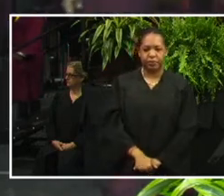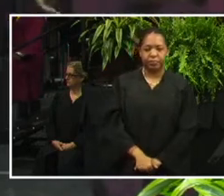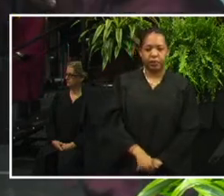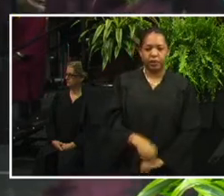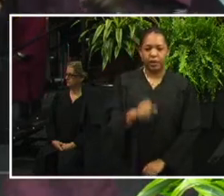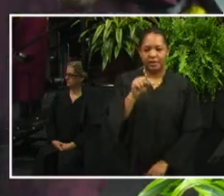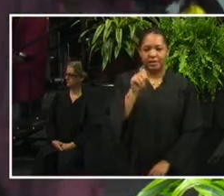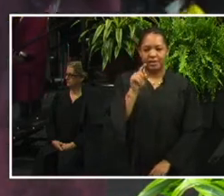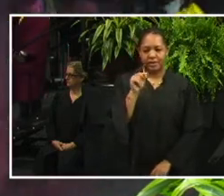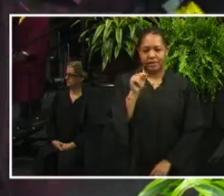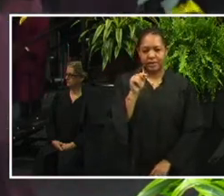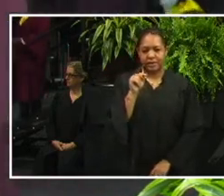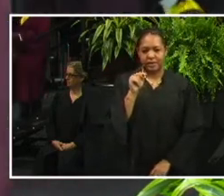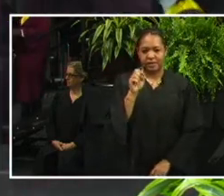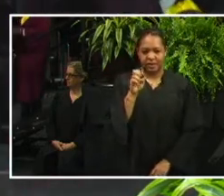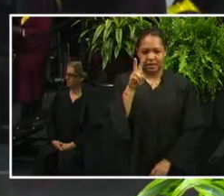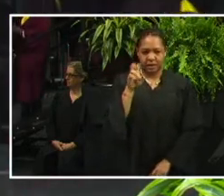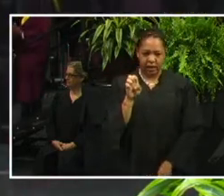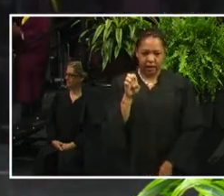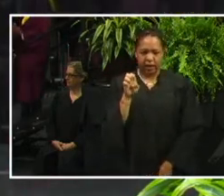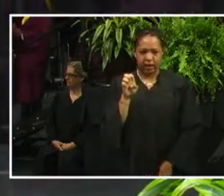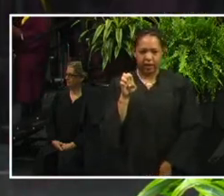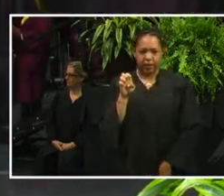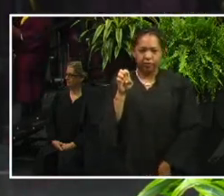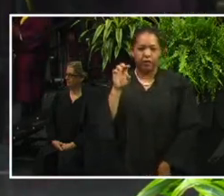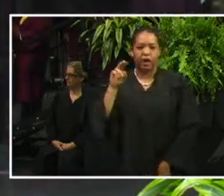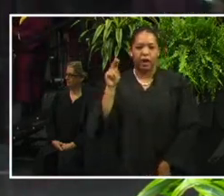Steve Ramon Harris II.